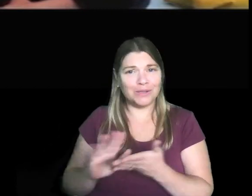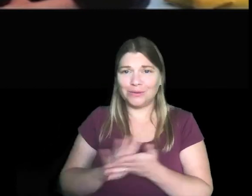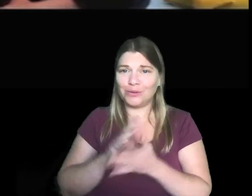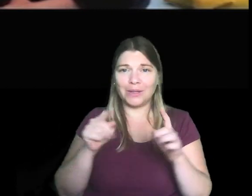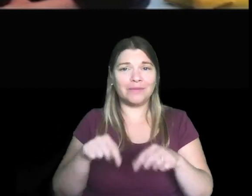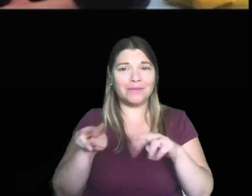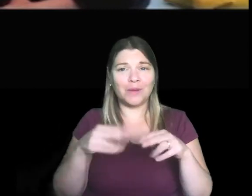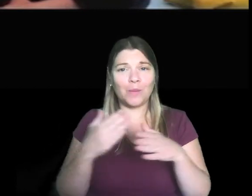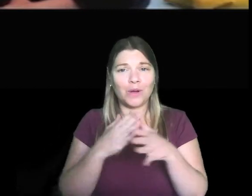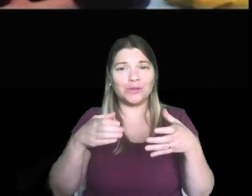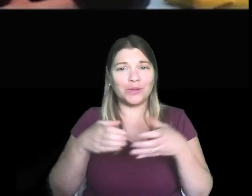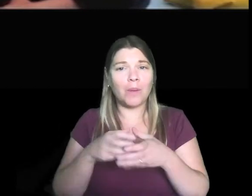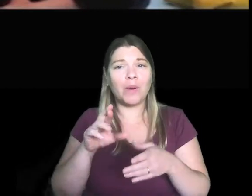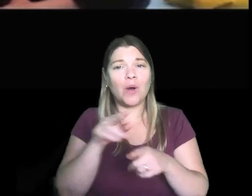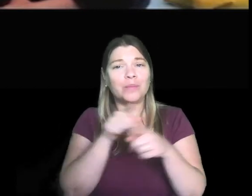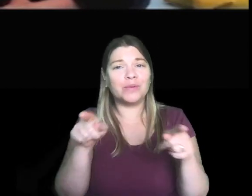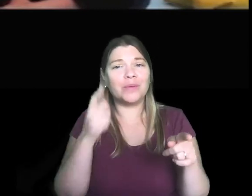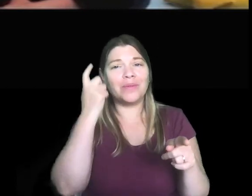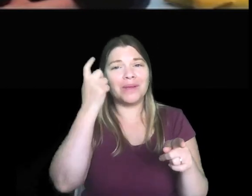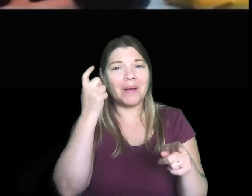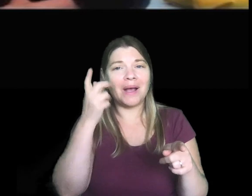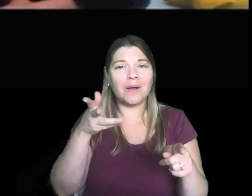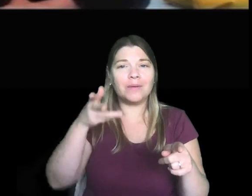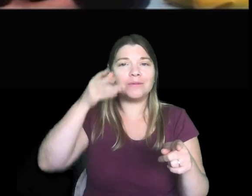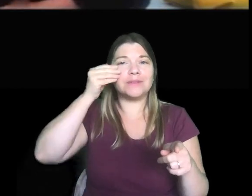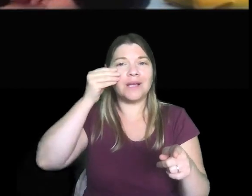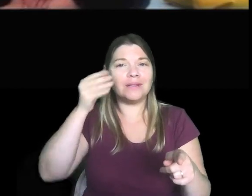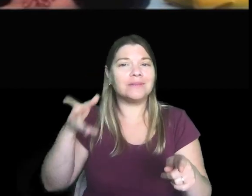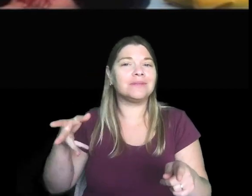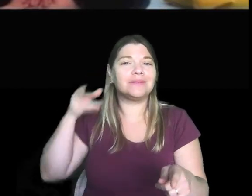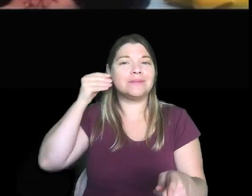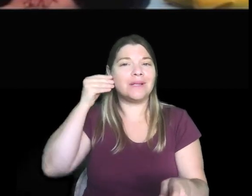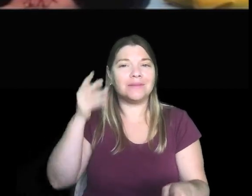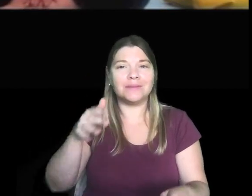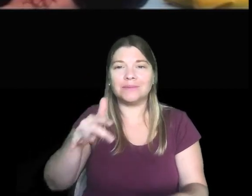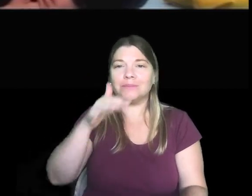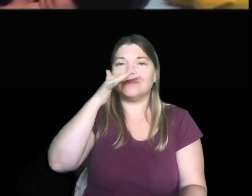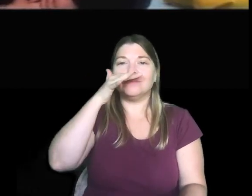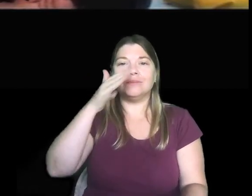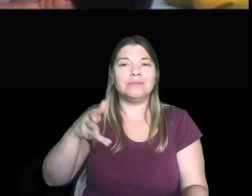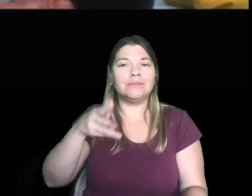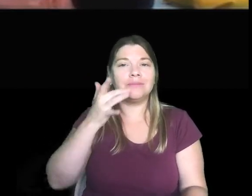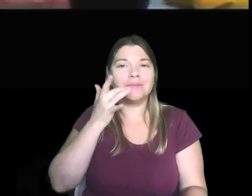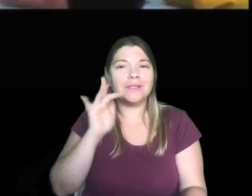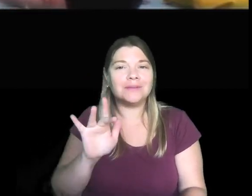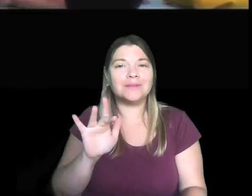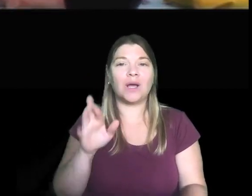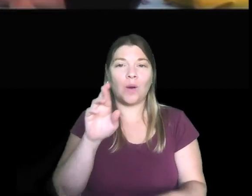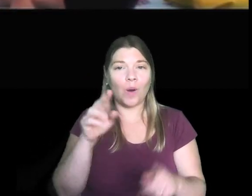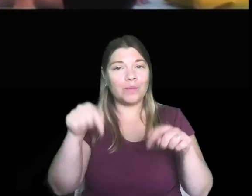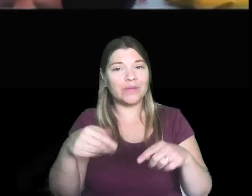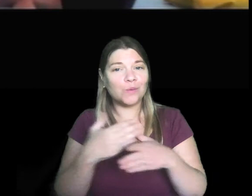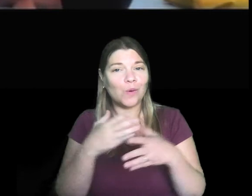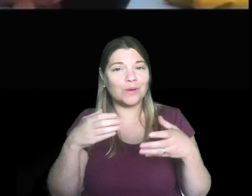senses. We wish for you to carry on with your explorations and hope this workshop has given you some